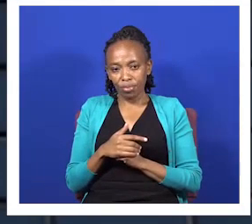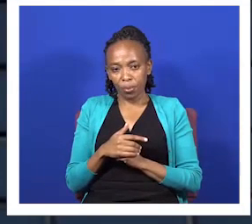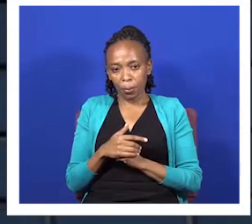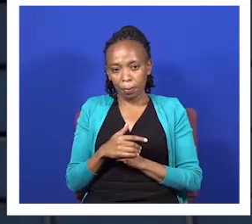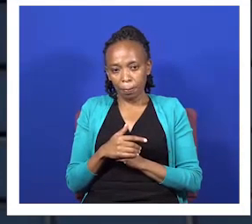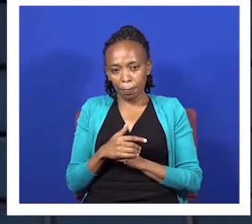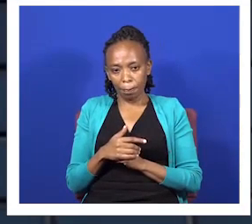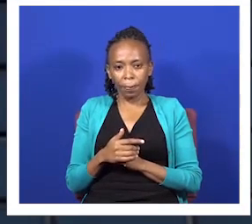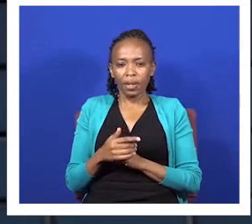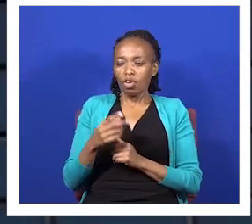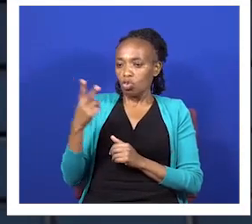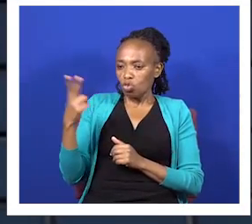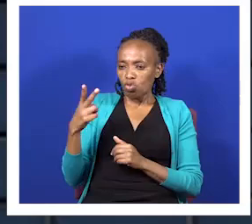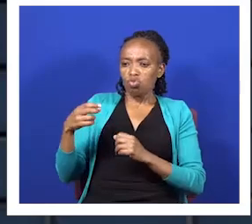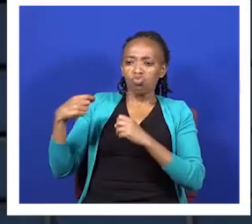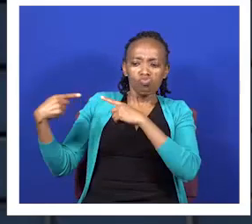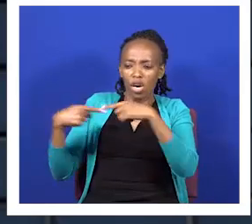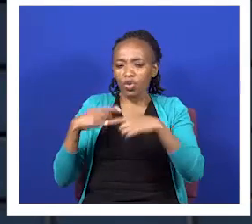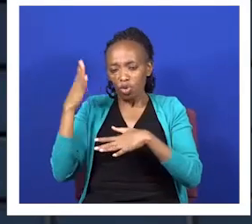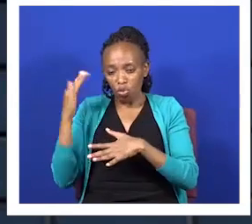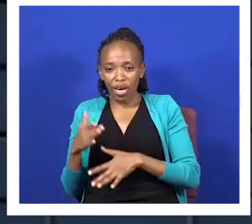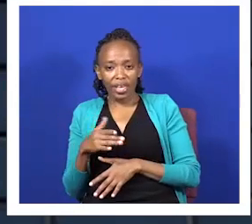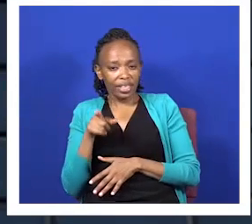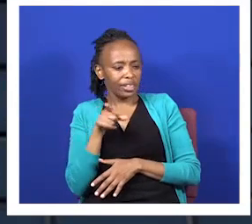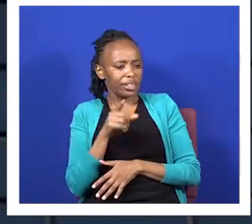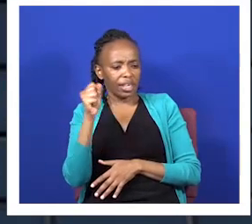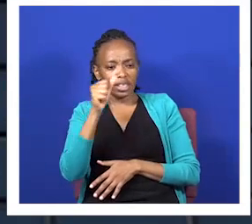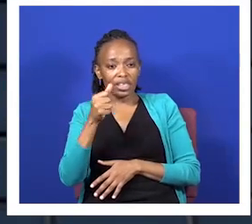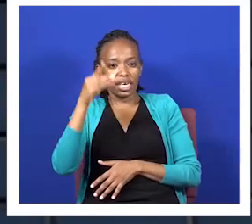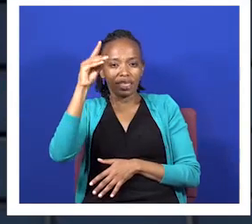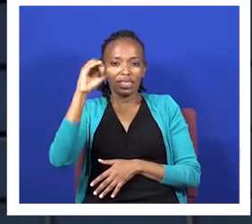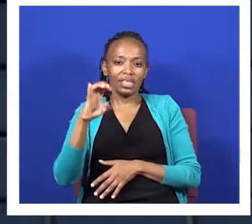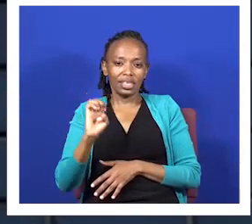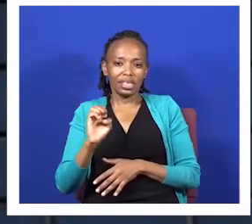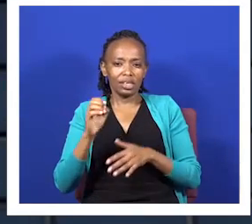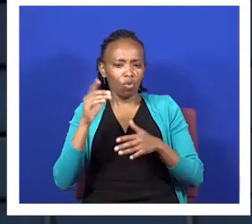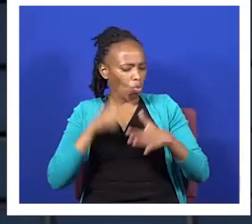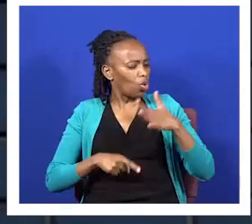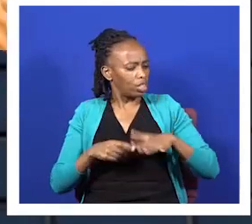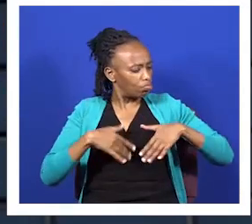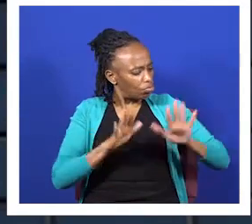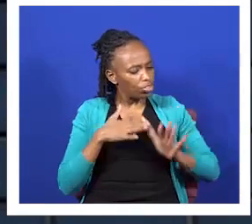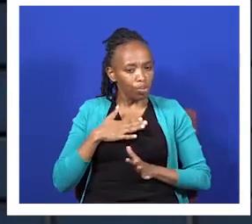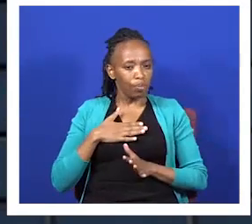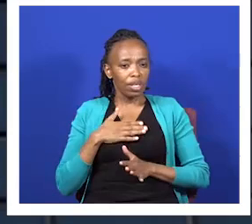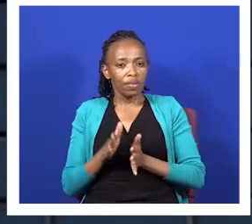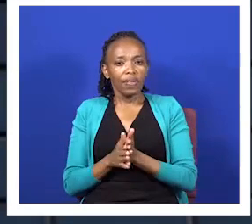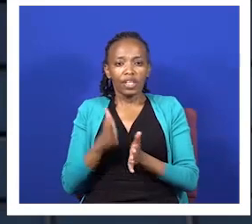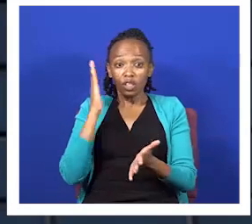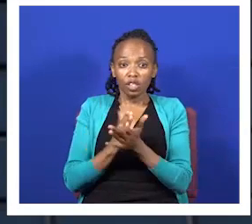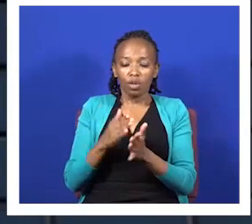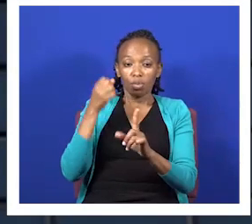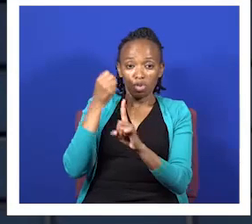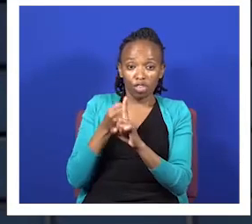hey. Why are the two of you ever fighting? Shadi. Shadi, what now? Leave me alone. Come on, Shadi.